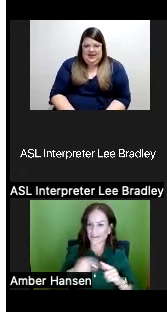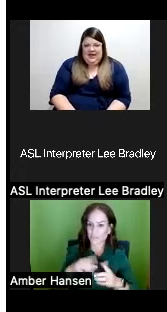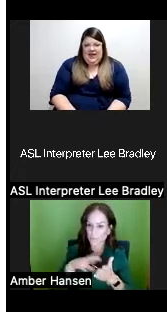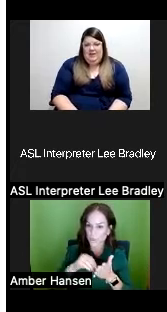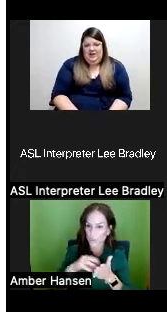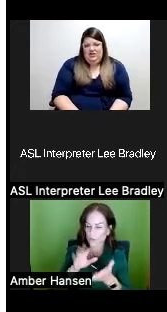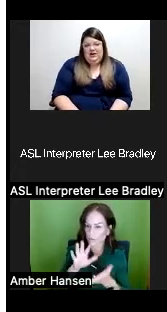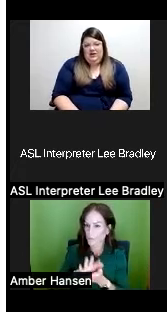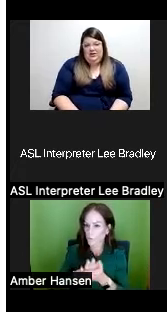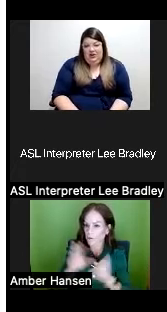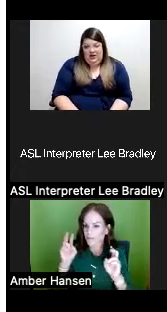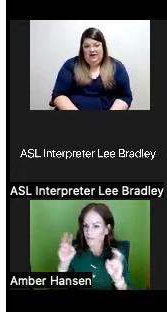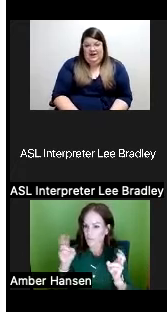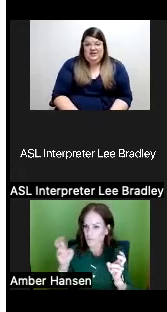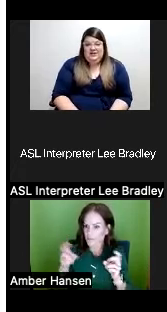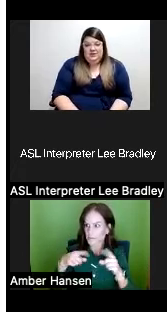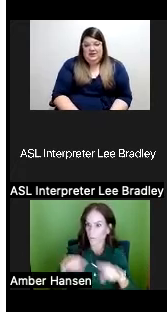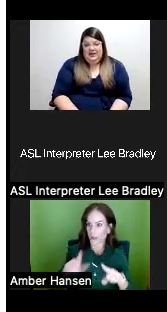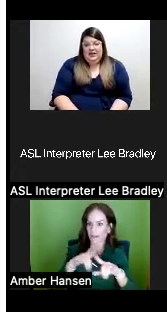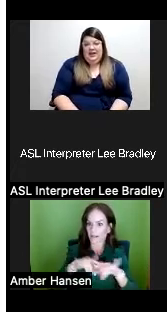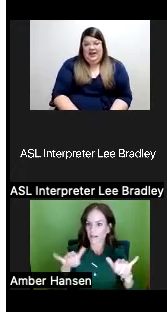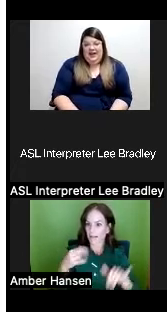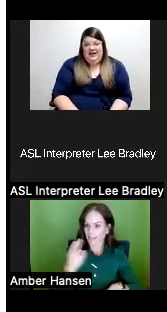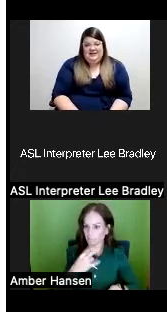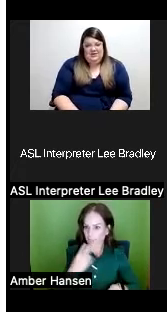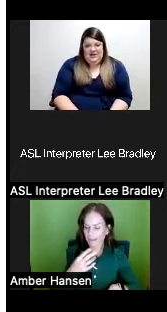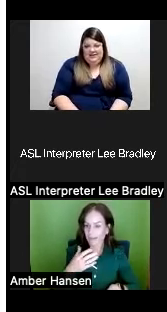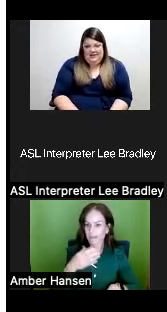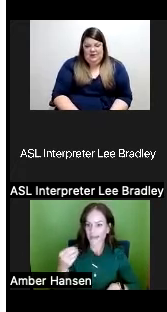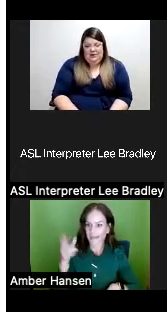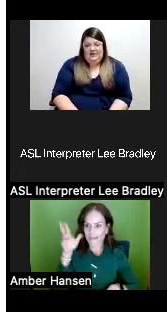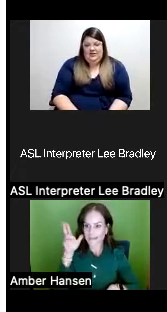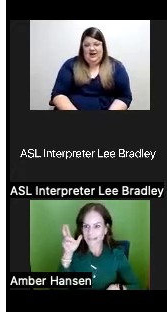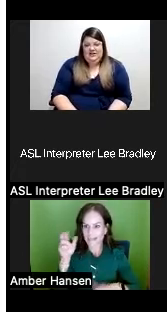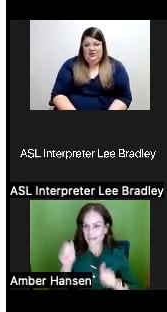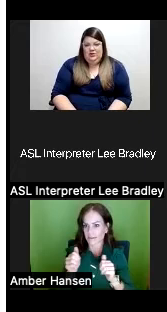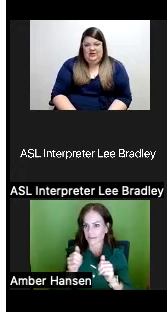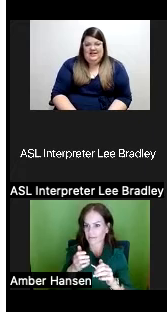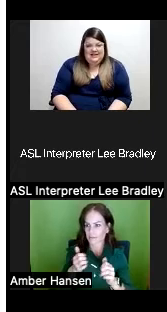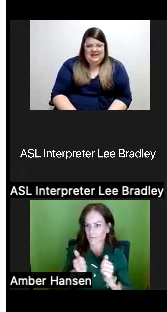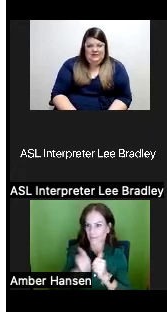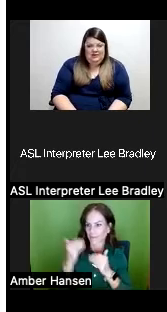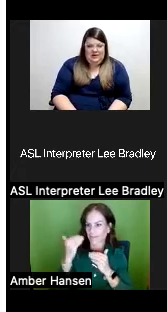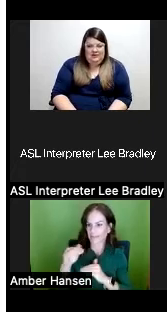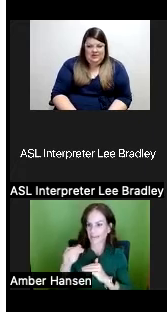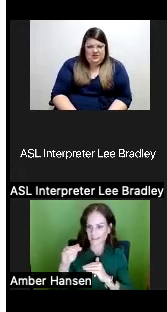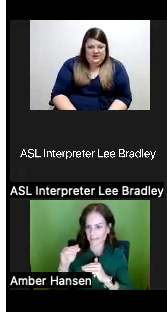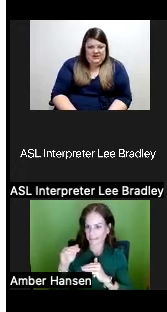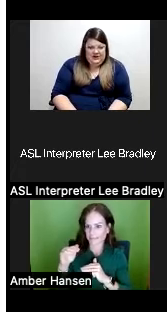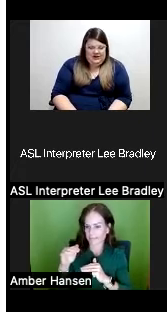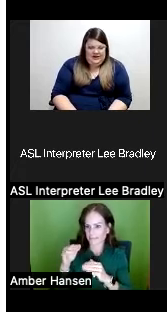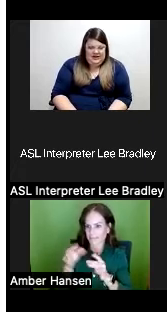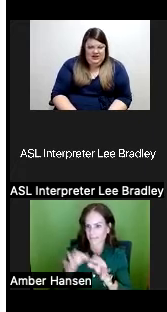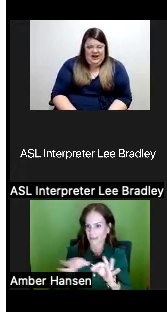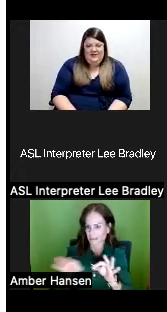taxing. Imagine trying to learn in school any subjects with trying to listen with whatever residual